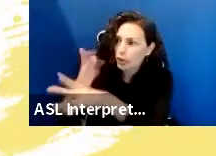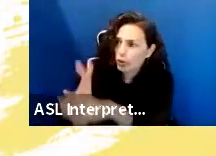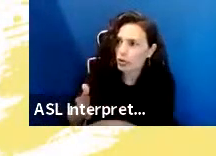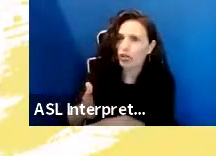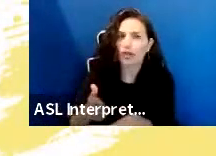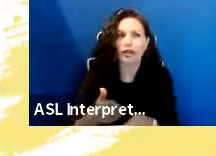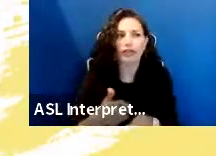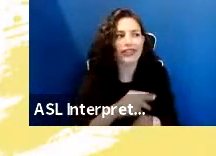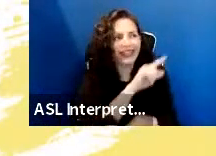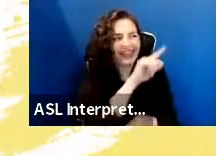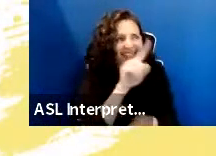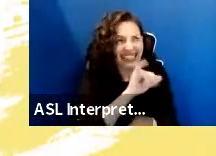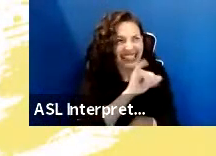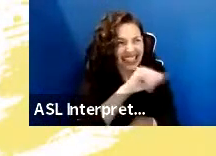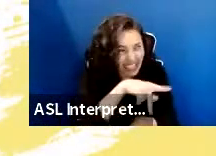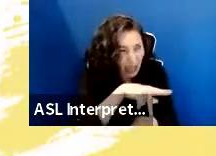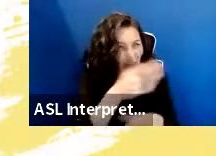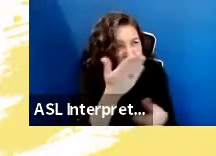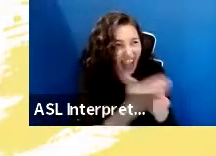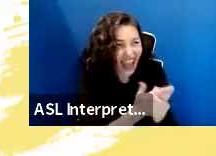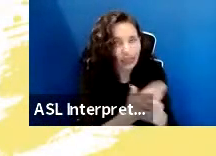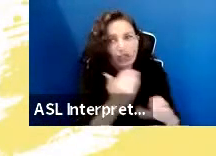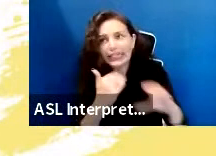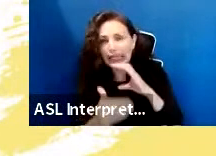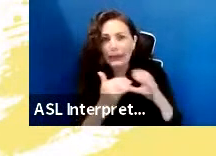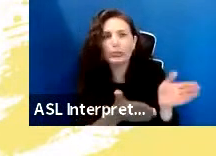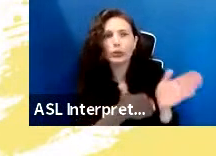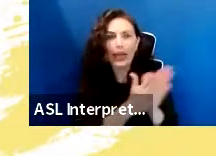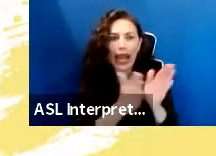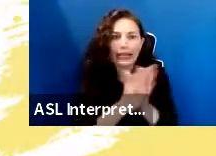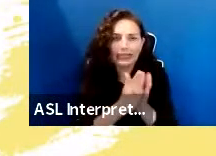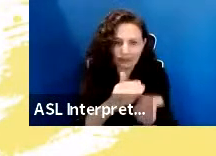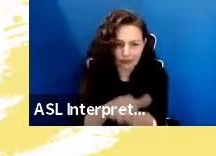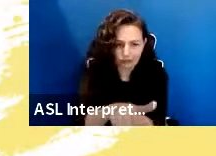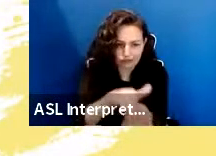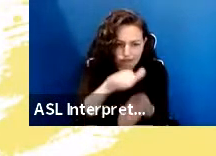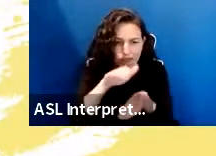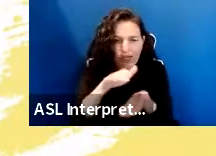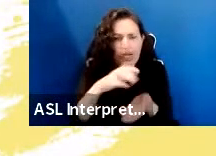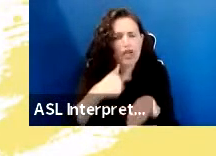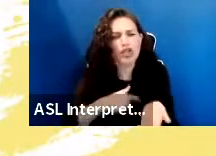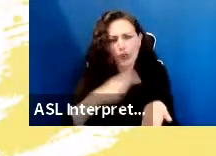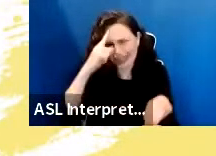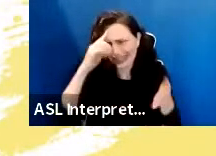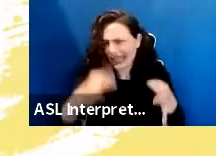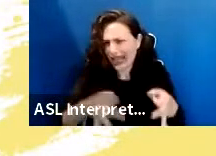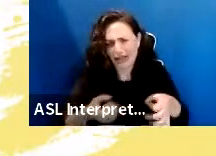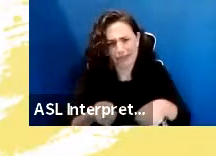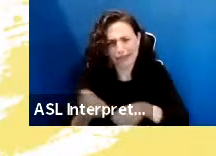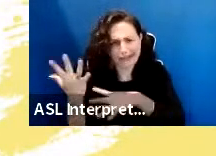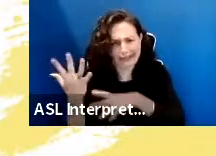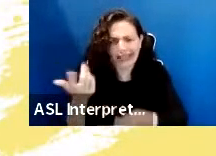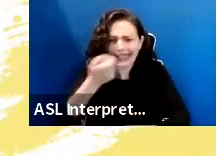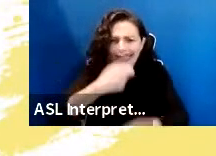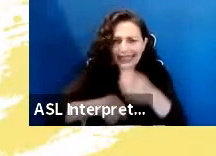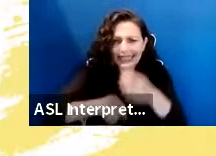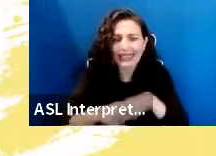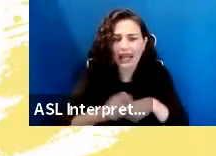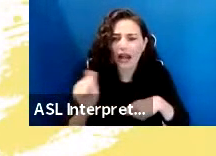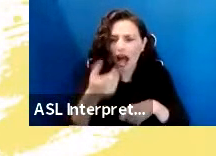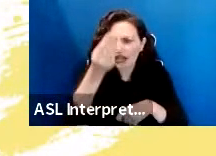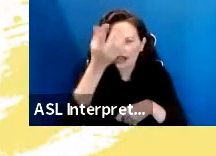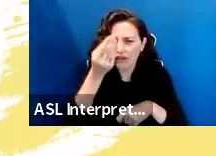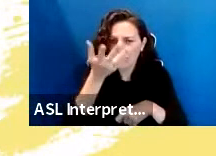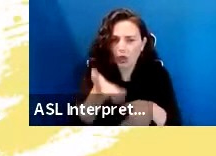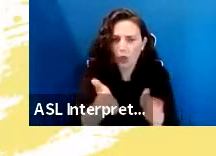zip files or emails back and forth. And so we have decided to let's get all the information up front